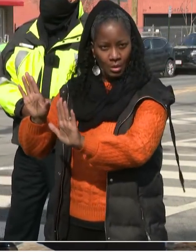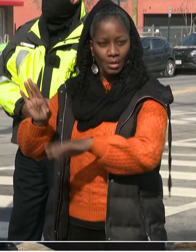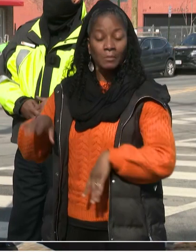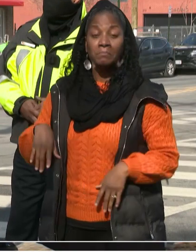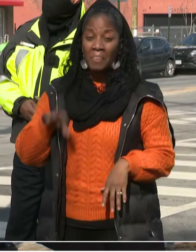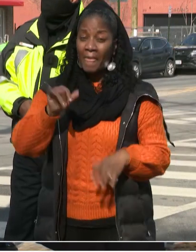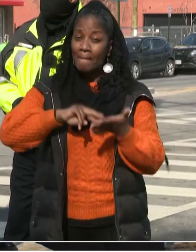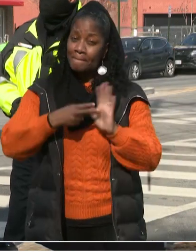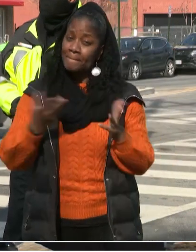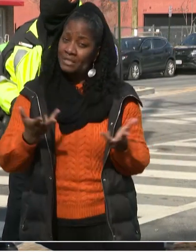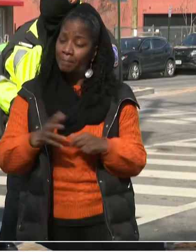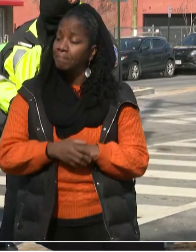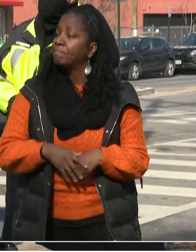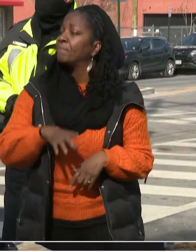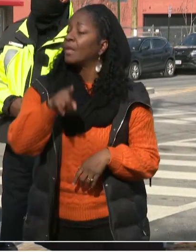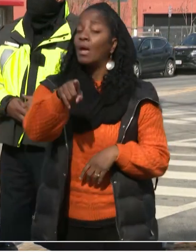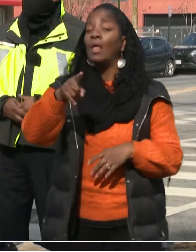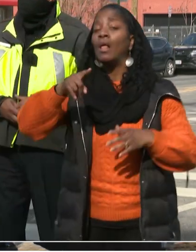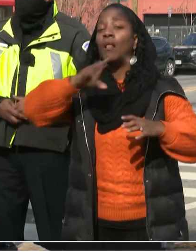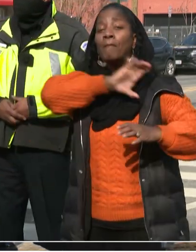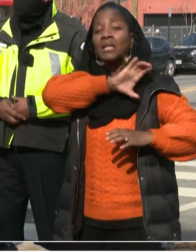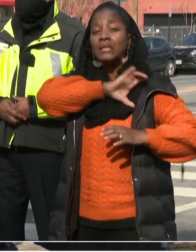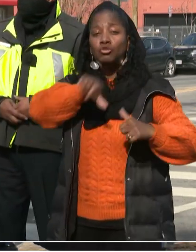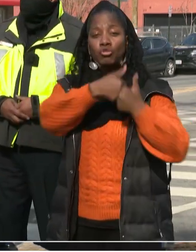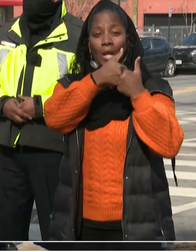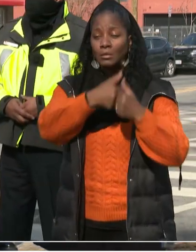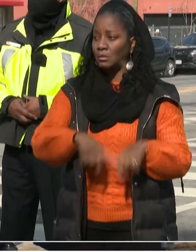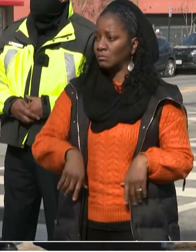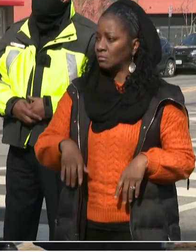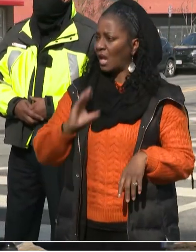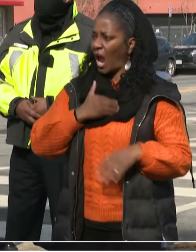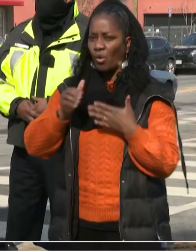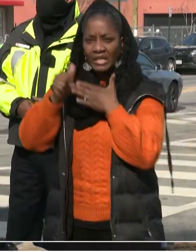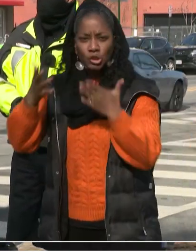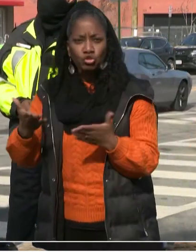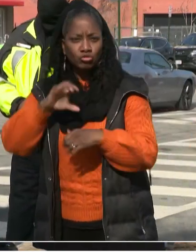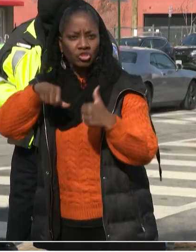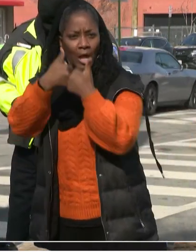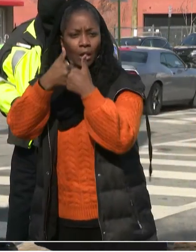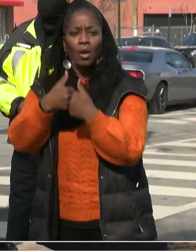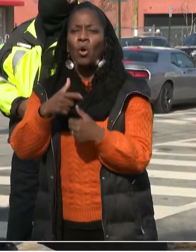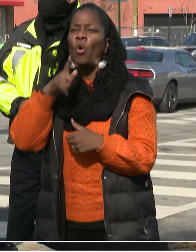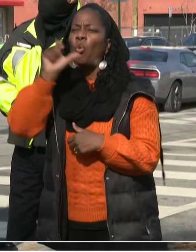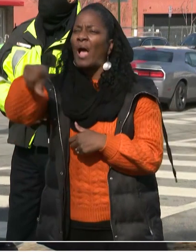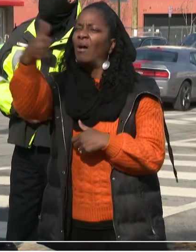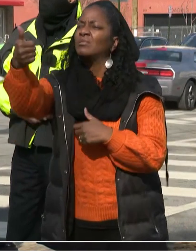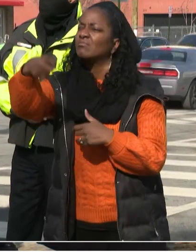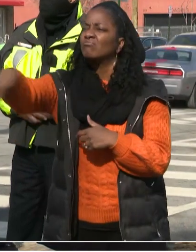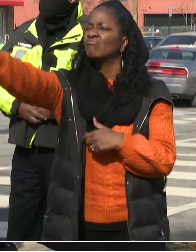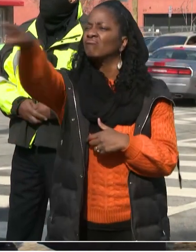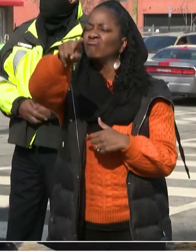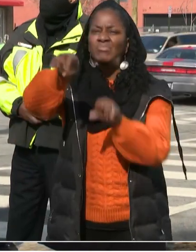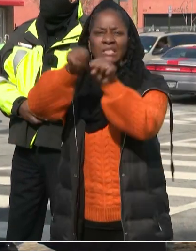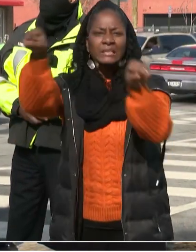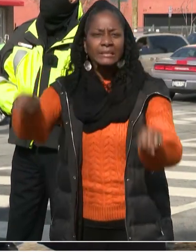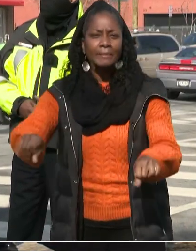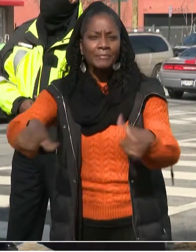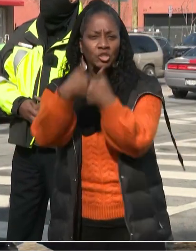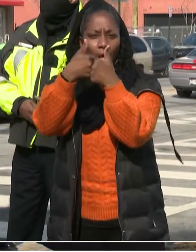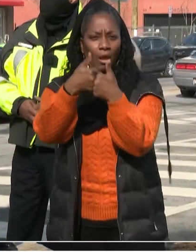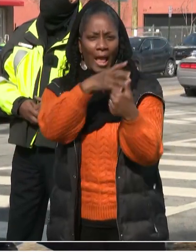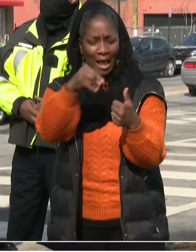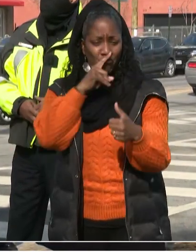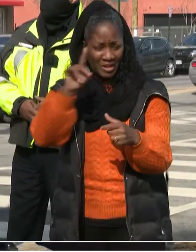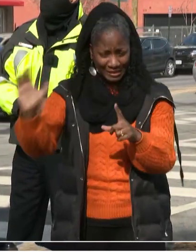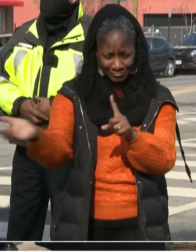means something because the police are challenged. Our leaders here are challenged. So who else gets challenged in this system and held